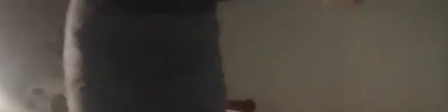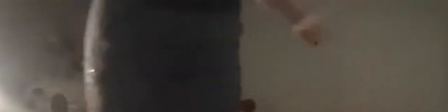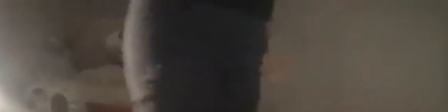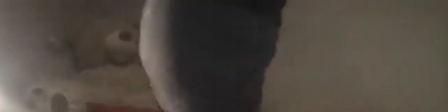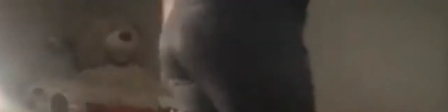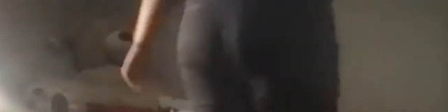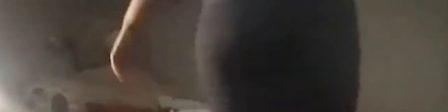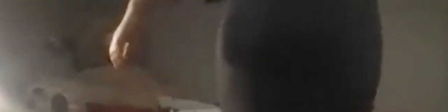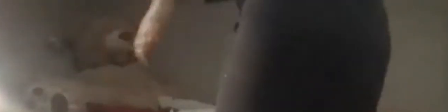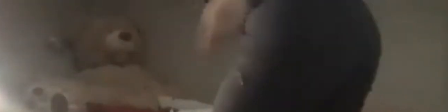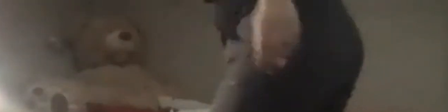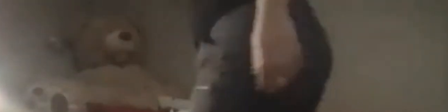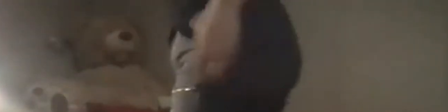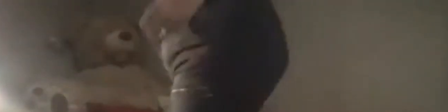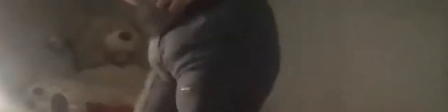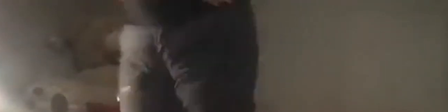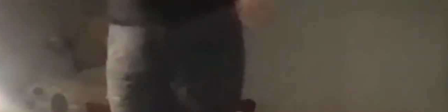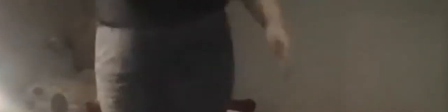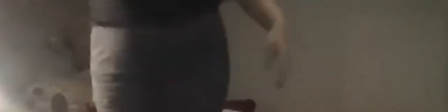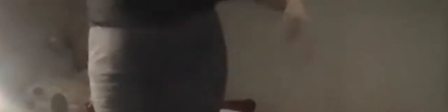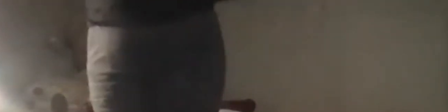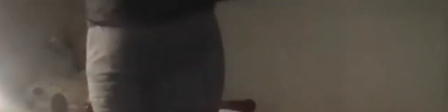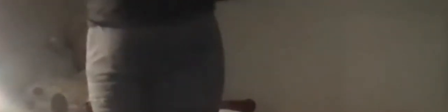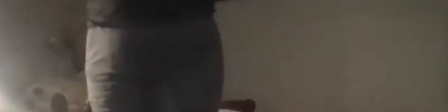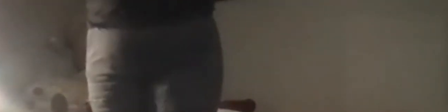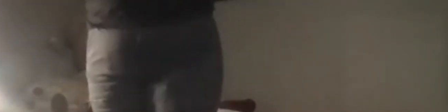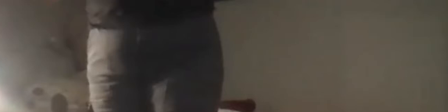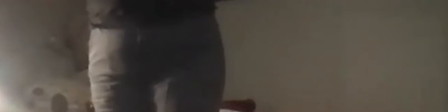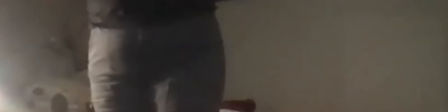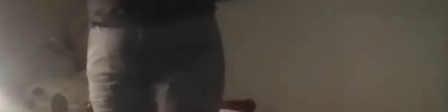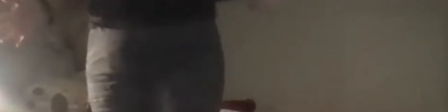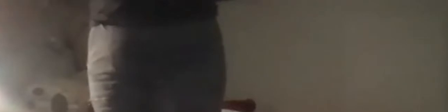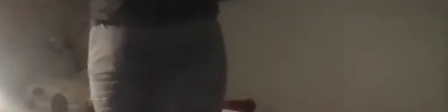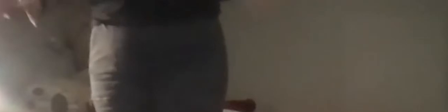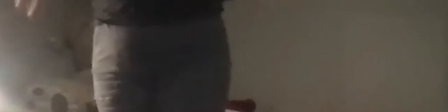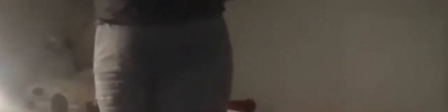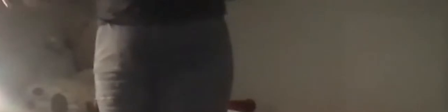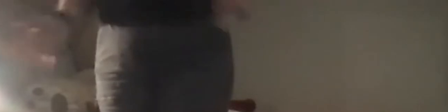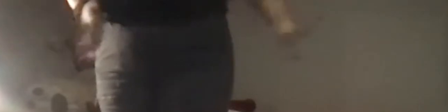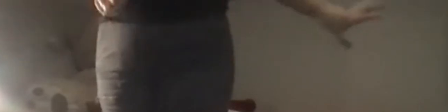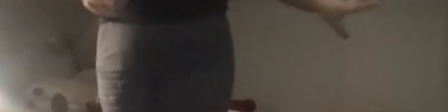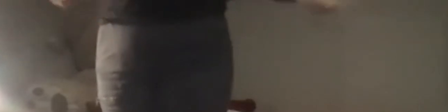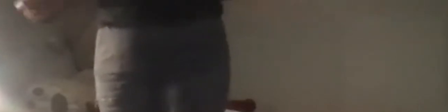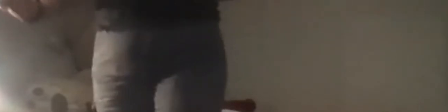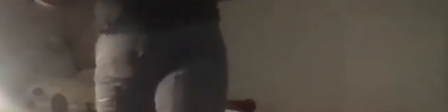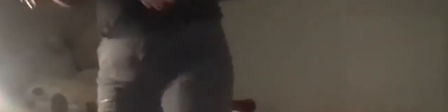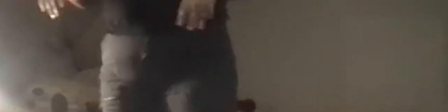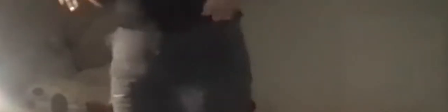pressure. We can do whatever makes you comfortable. and then usually after your turn, sorry, just